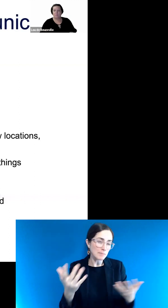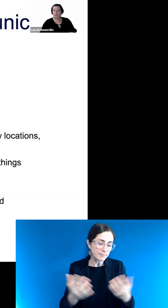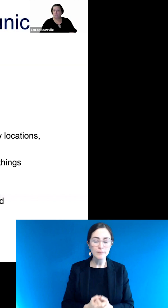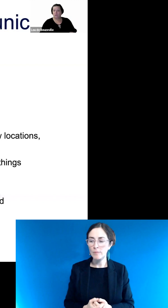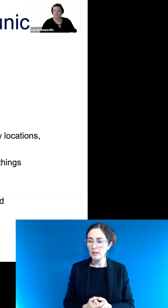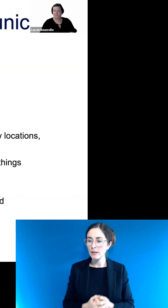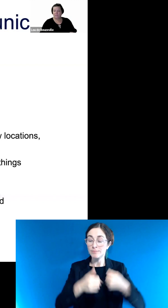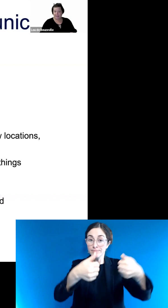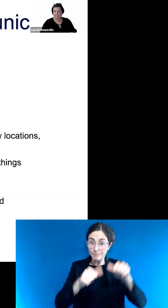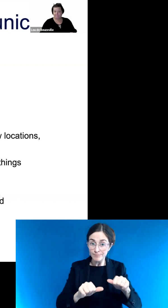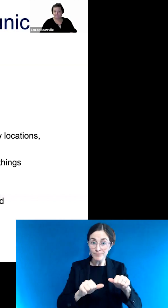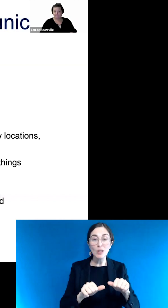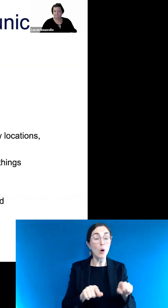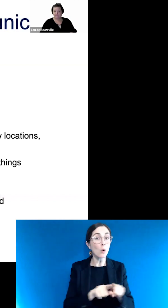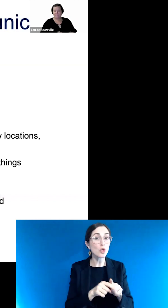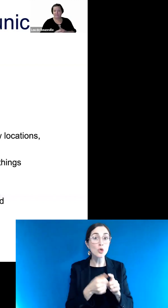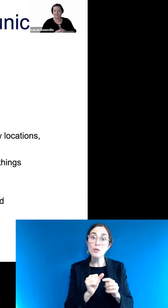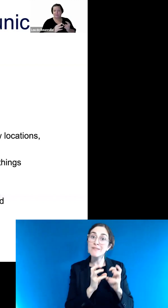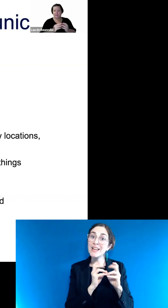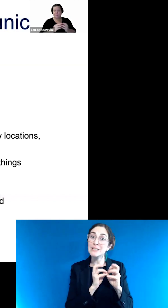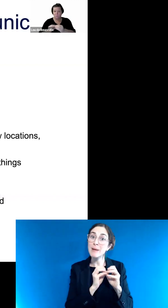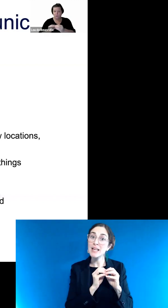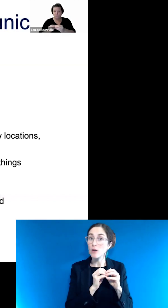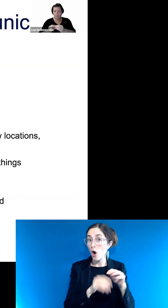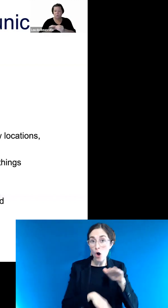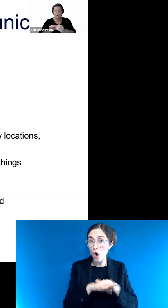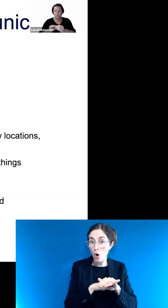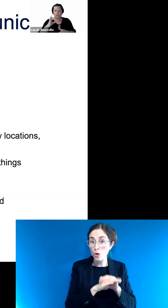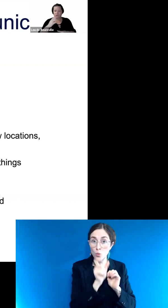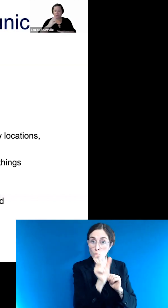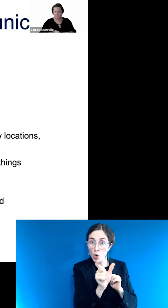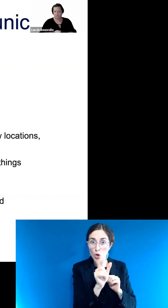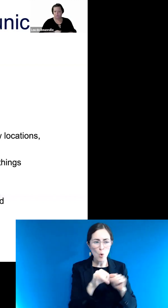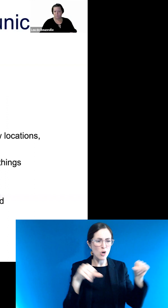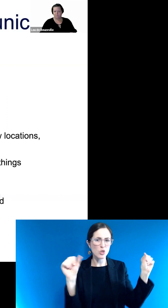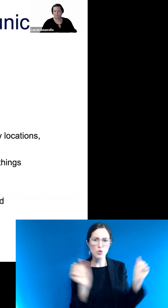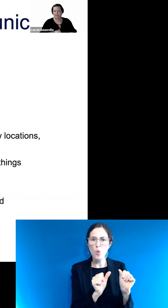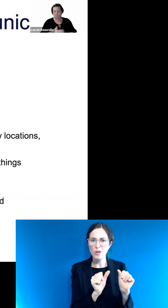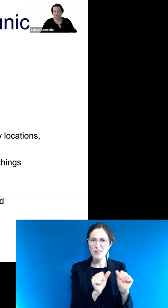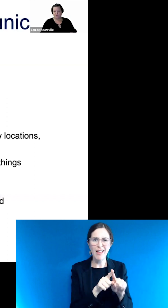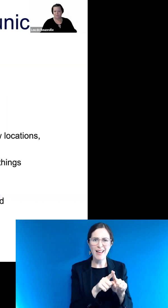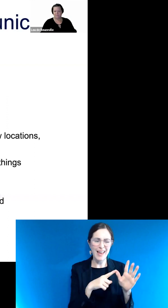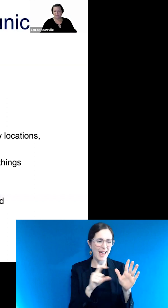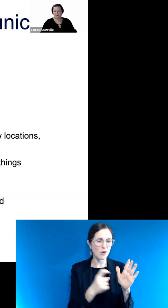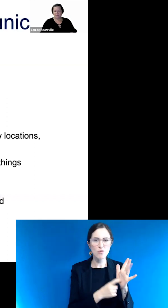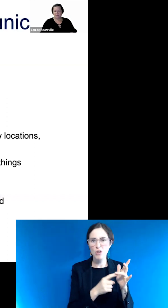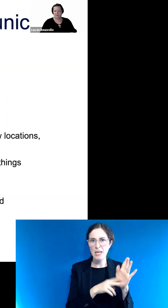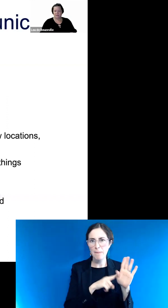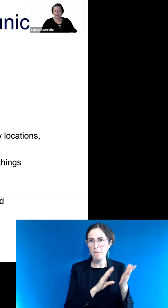They will use fingerspelling, either fingerspelling whole words or shortened forms, which have become